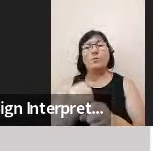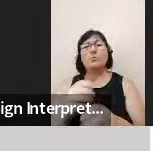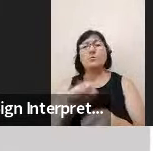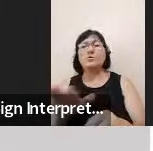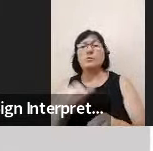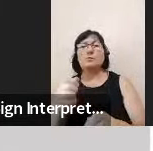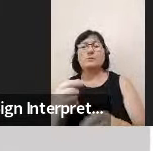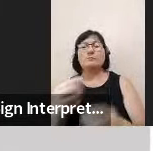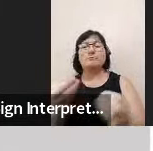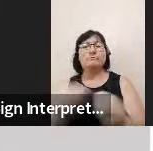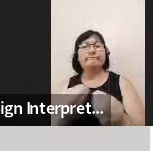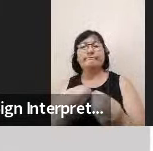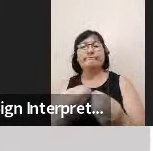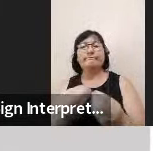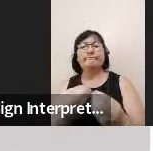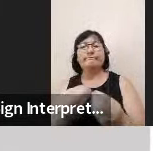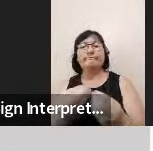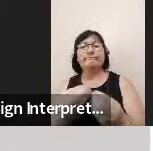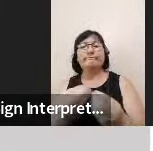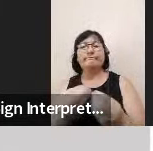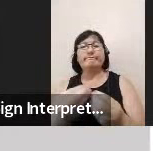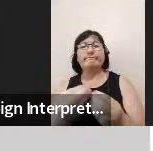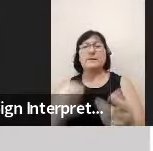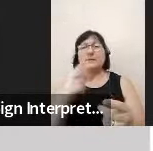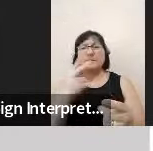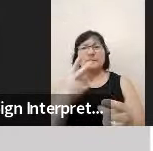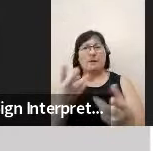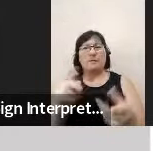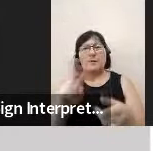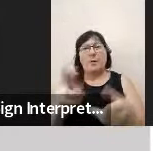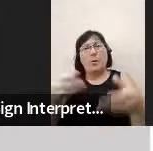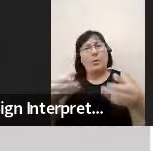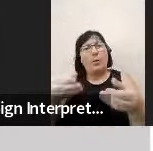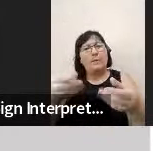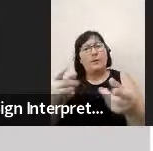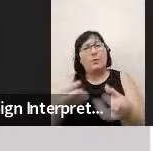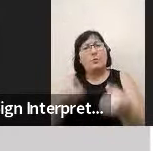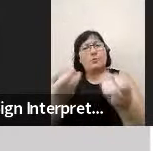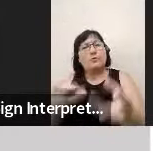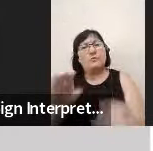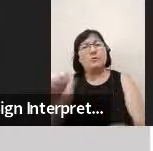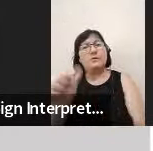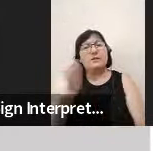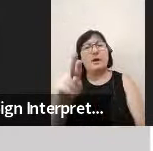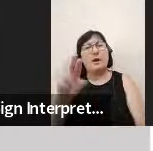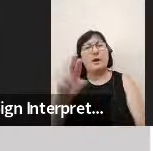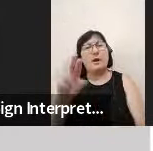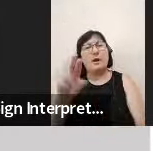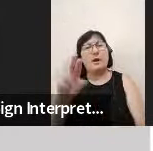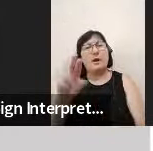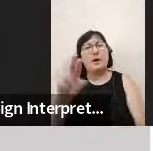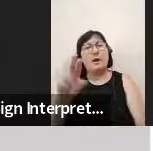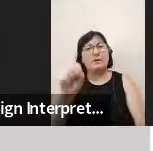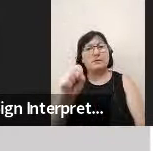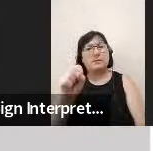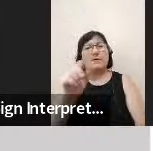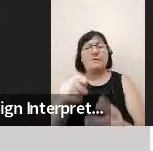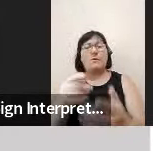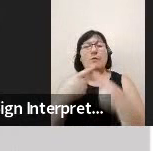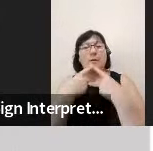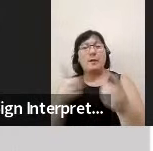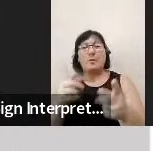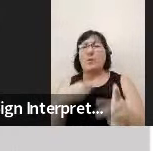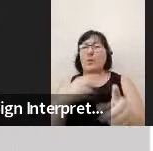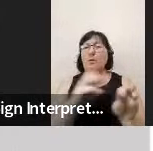the documents that you submit to SARS for declaration, we do not then delay you by saying, let's have a look at your documents